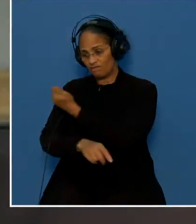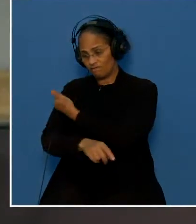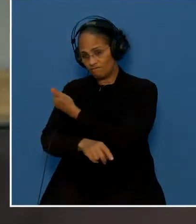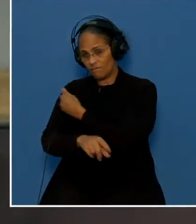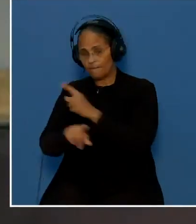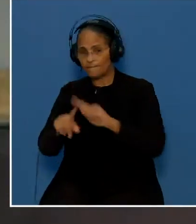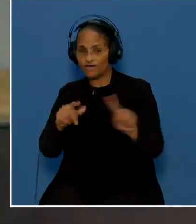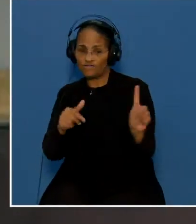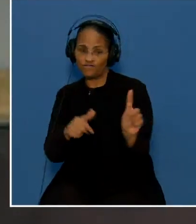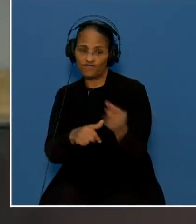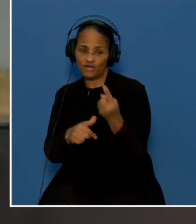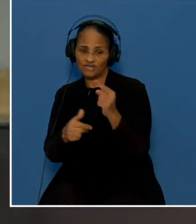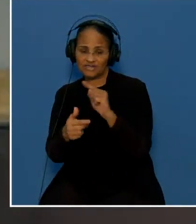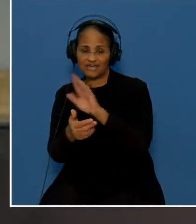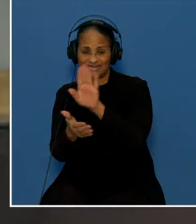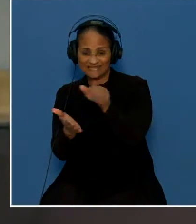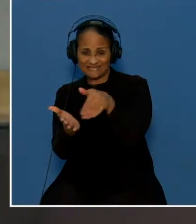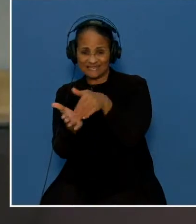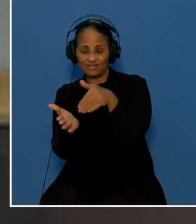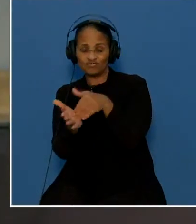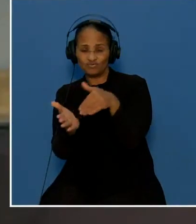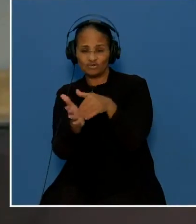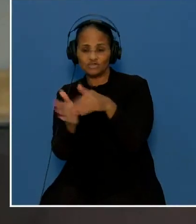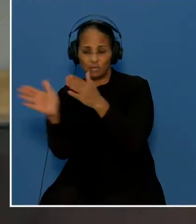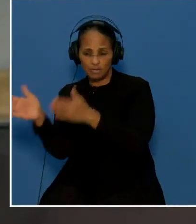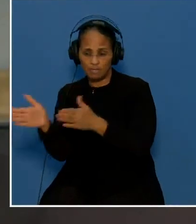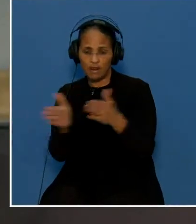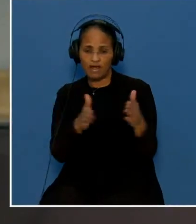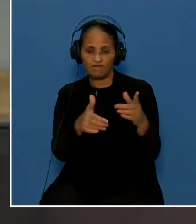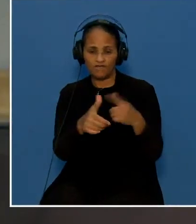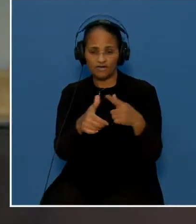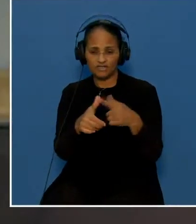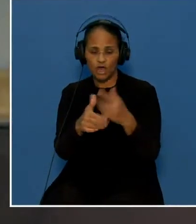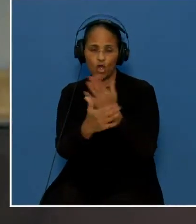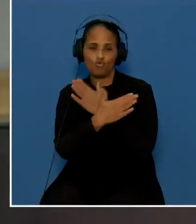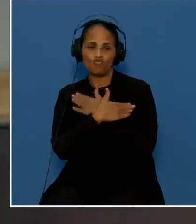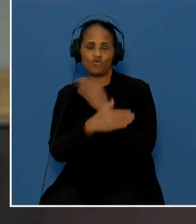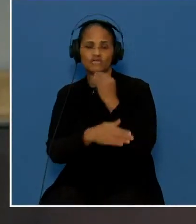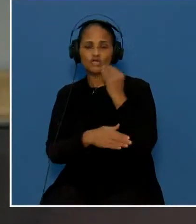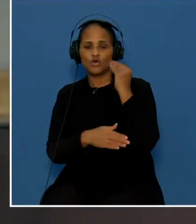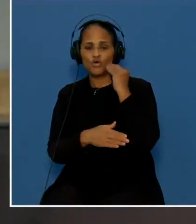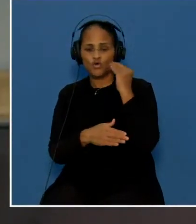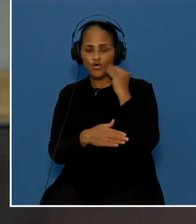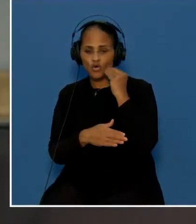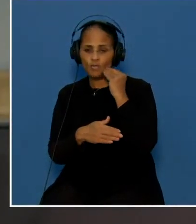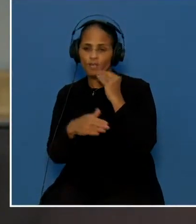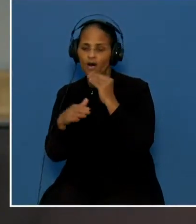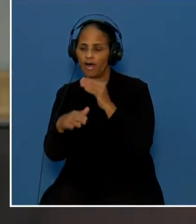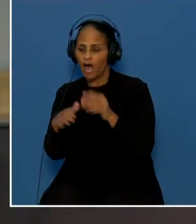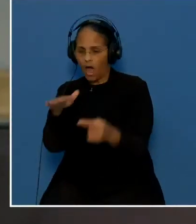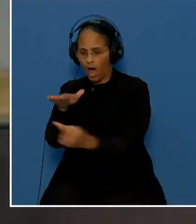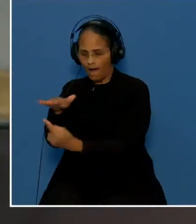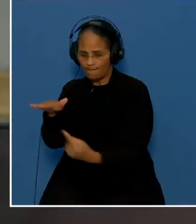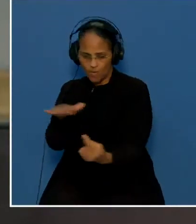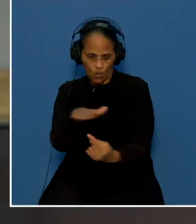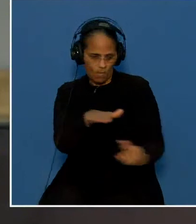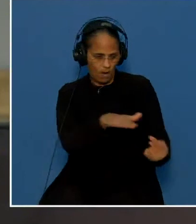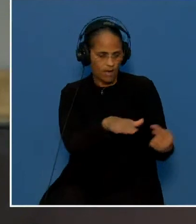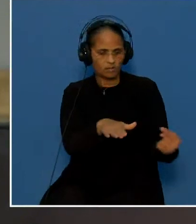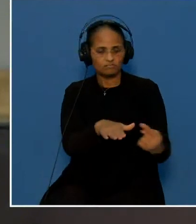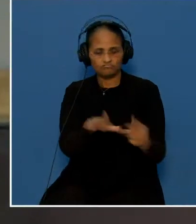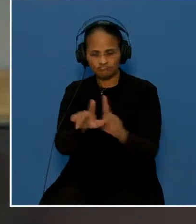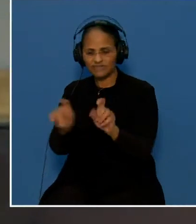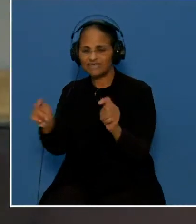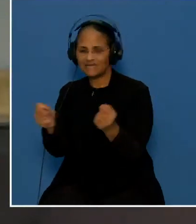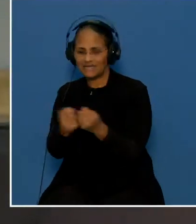instance, a central vaccination facility is being planned. Rest homes will be serviced by a mobile team which administers the vaccine,